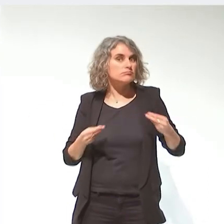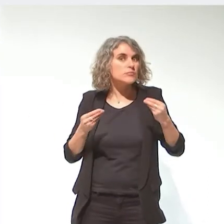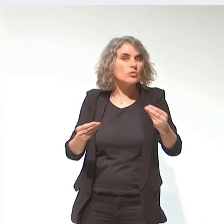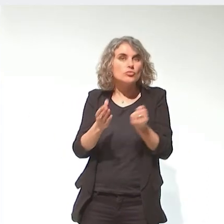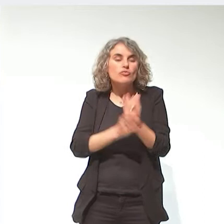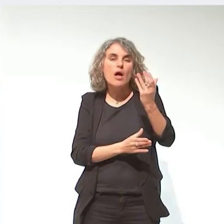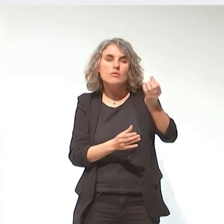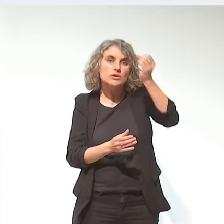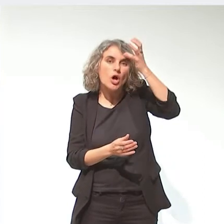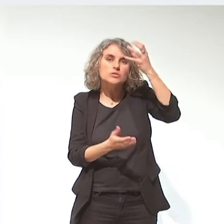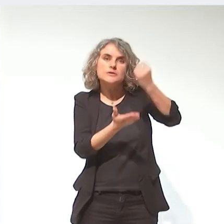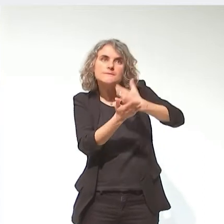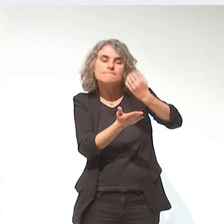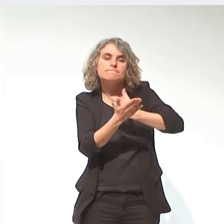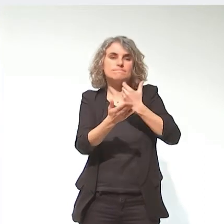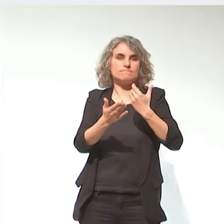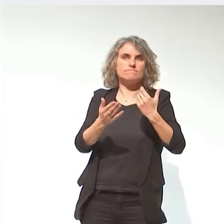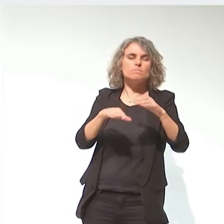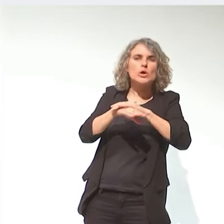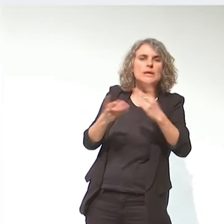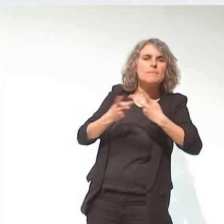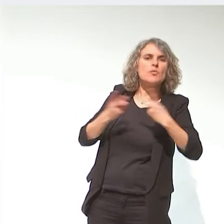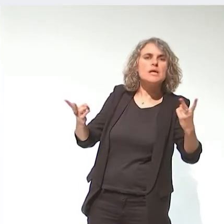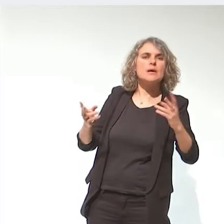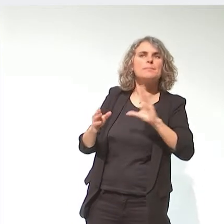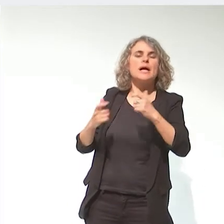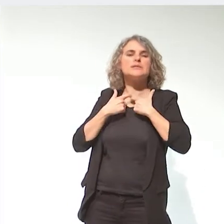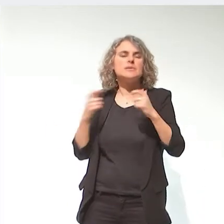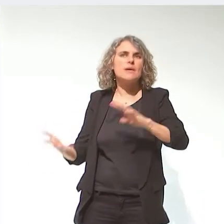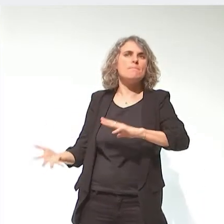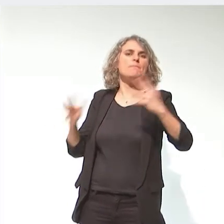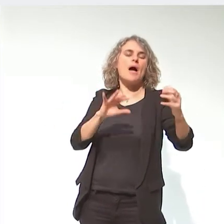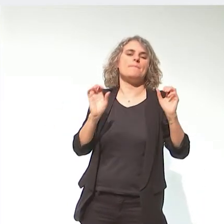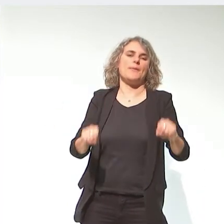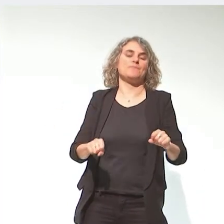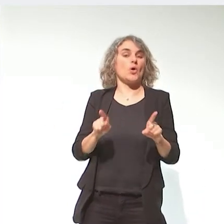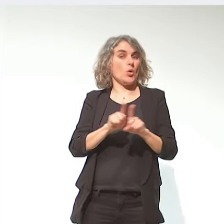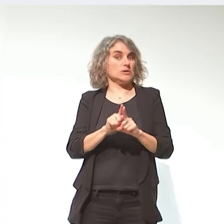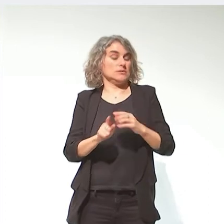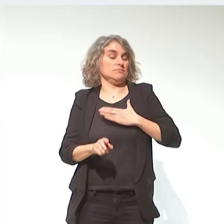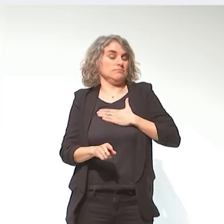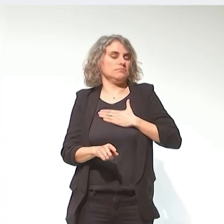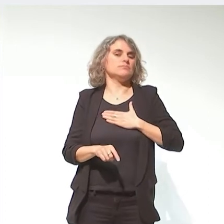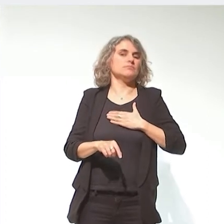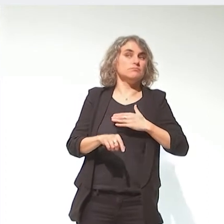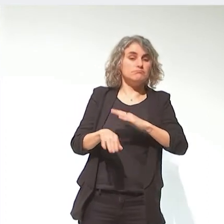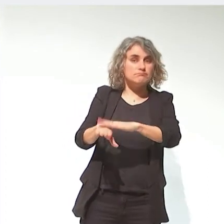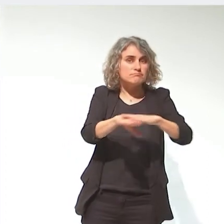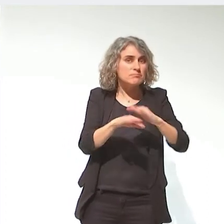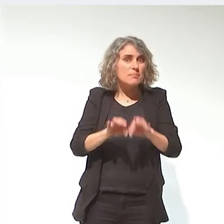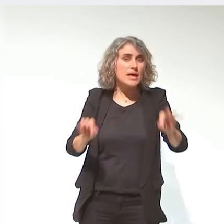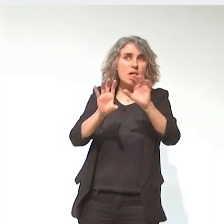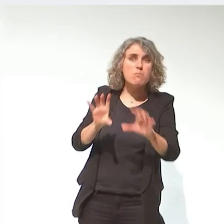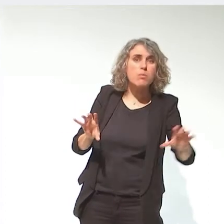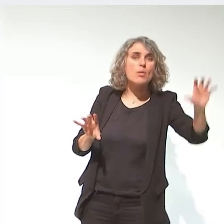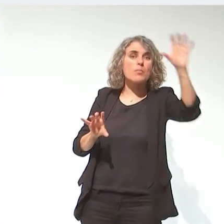ensure that values and knowledge can be reinforced in terms of accessibility and public policy.